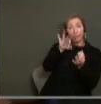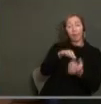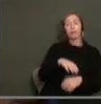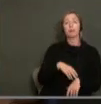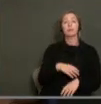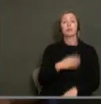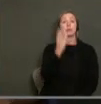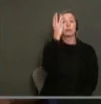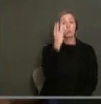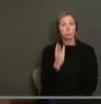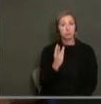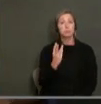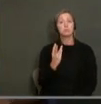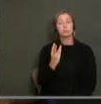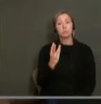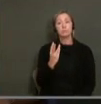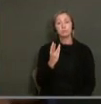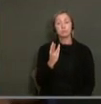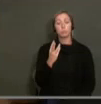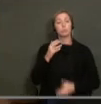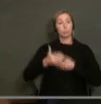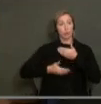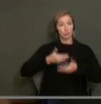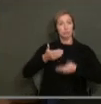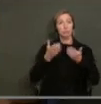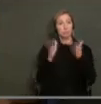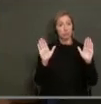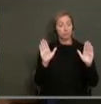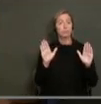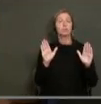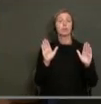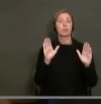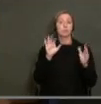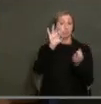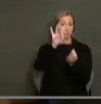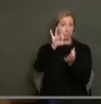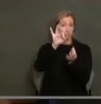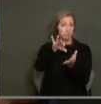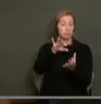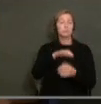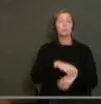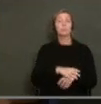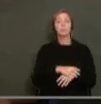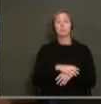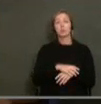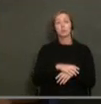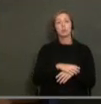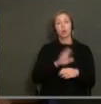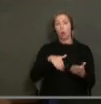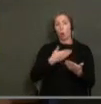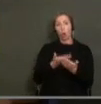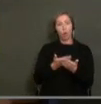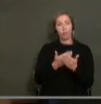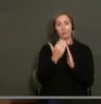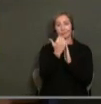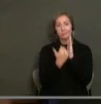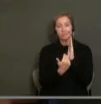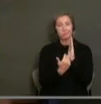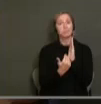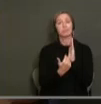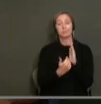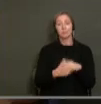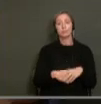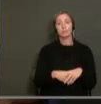have a process that is for public input, and we do that for all the items. The day that an item is